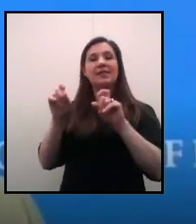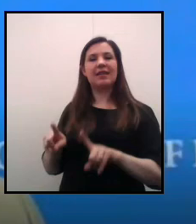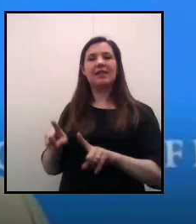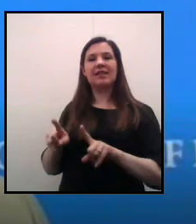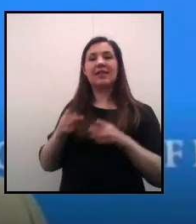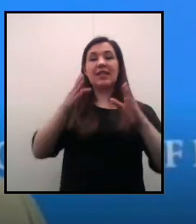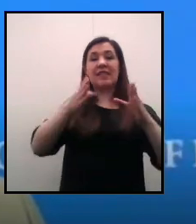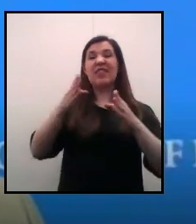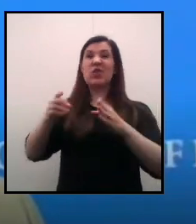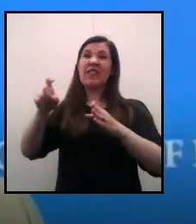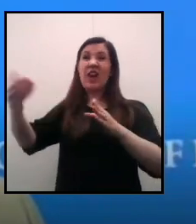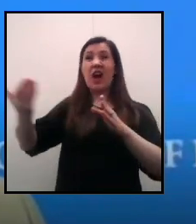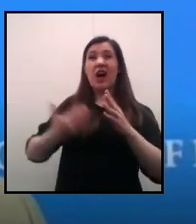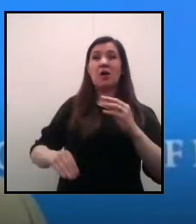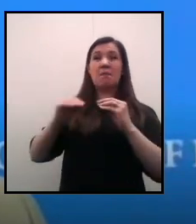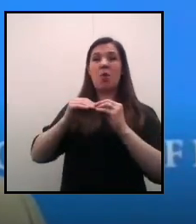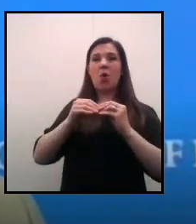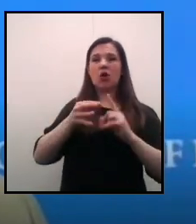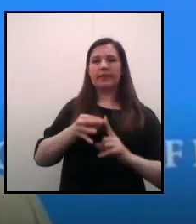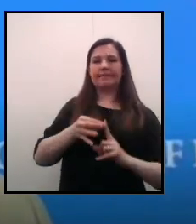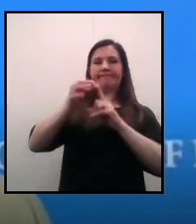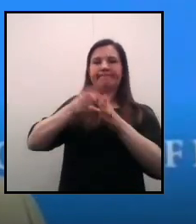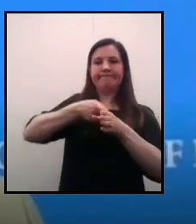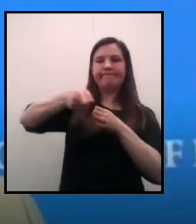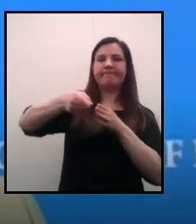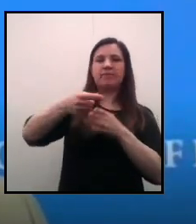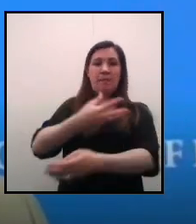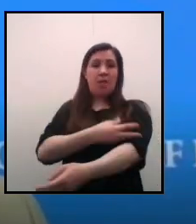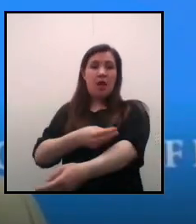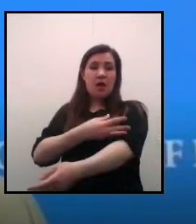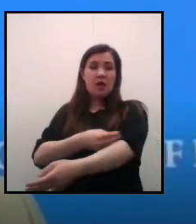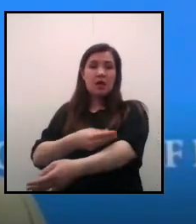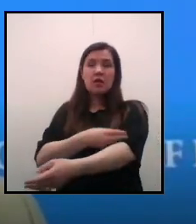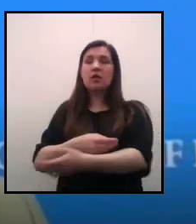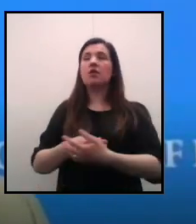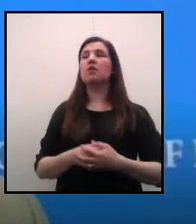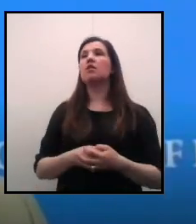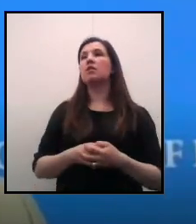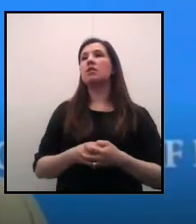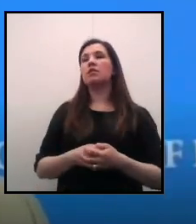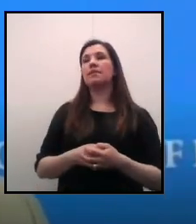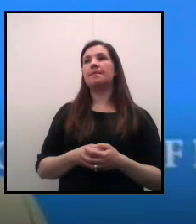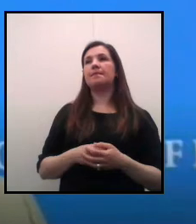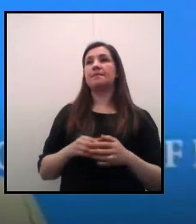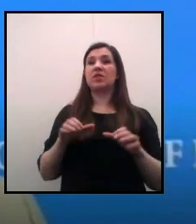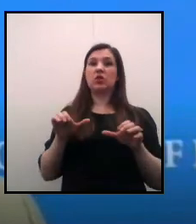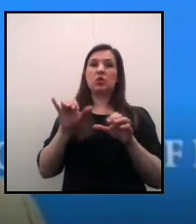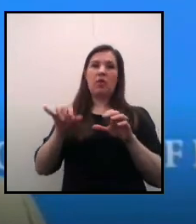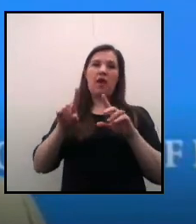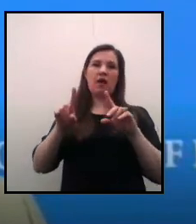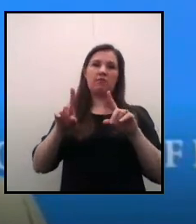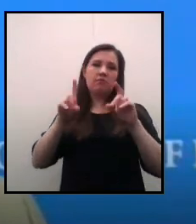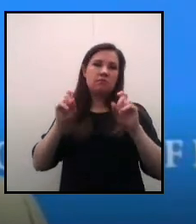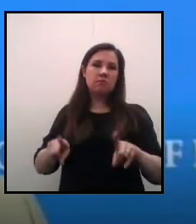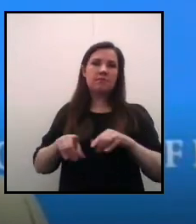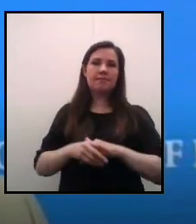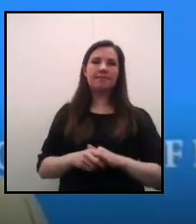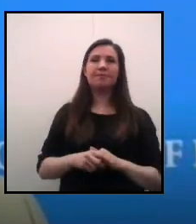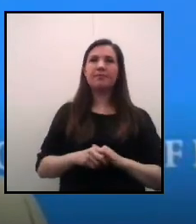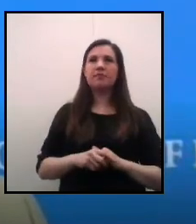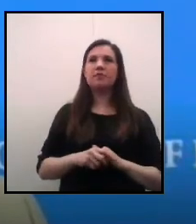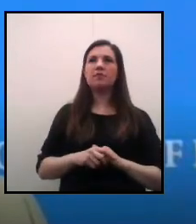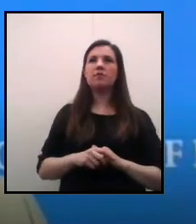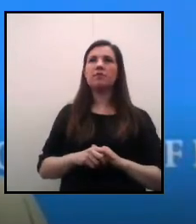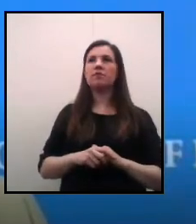that we may need to hire that are specialized in blood drawing to do that type of analysis or testing.